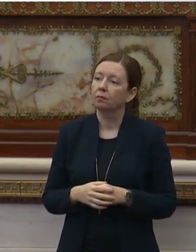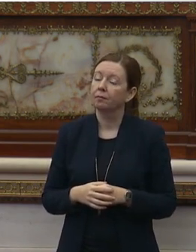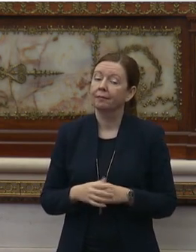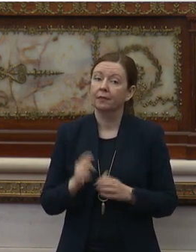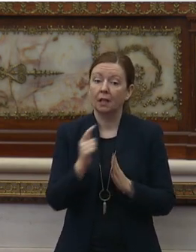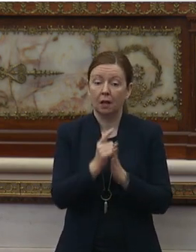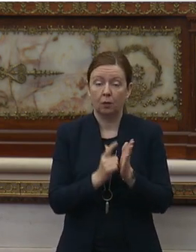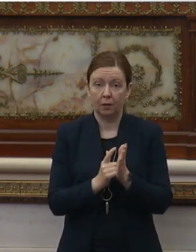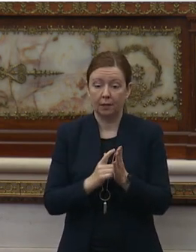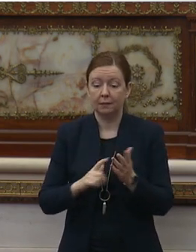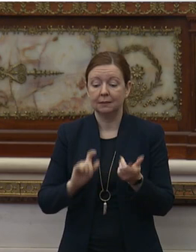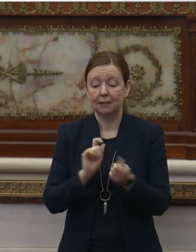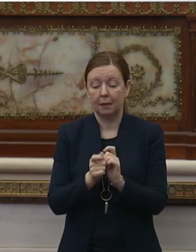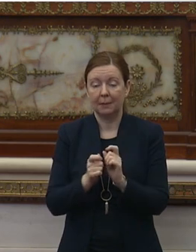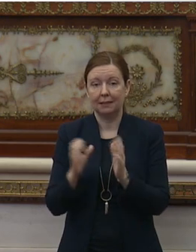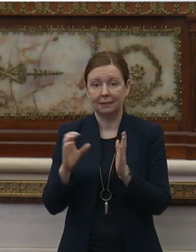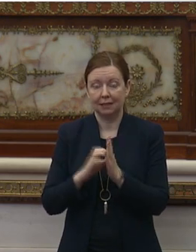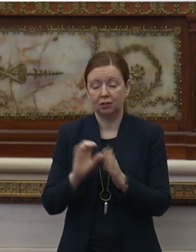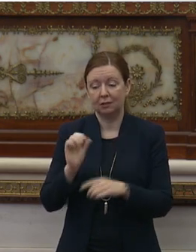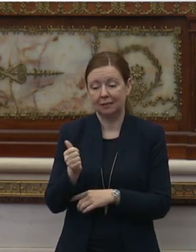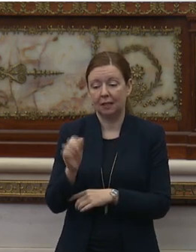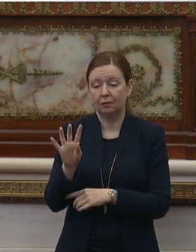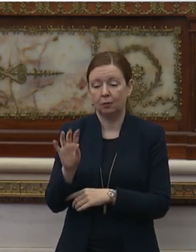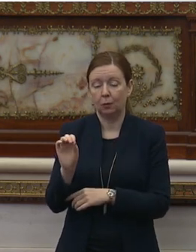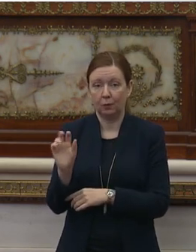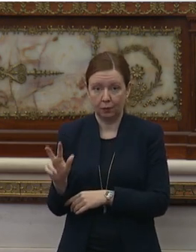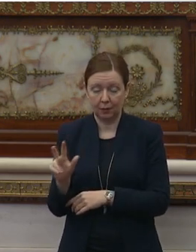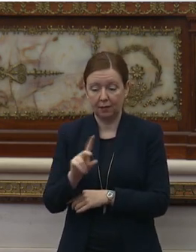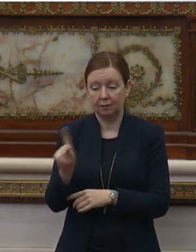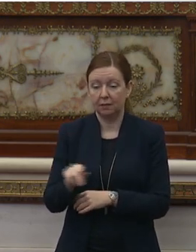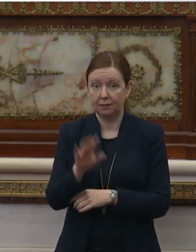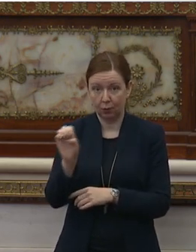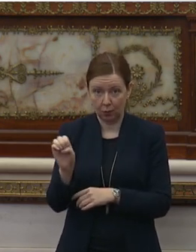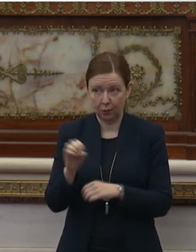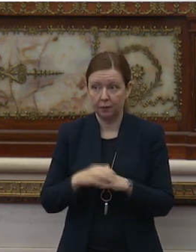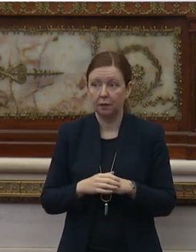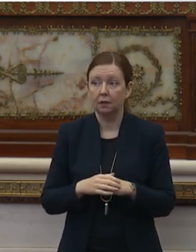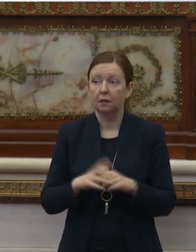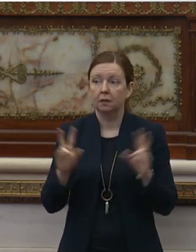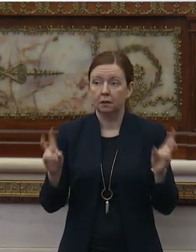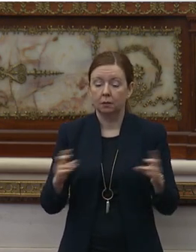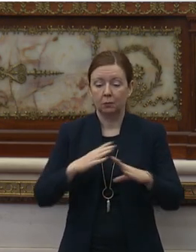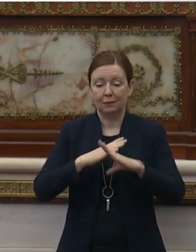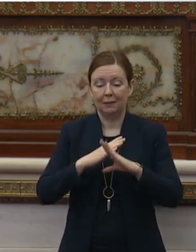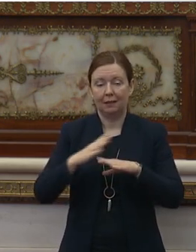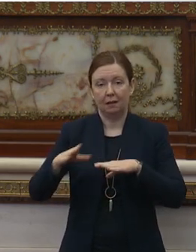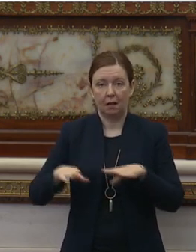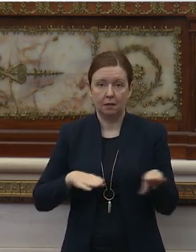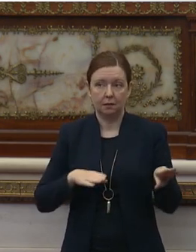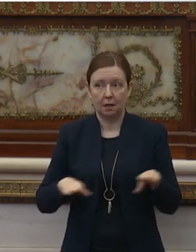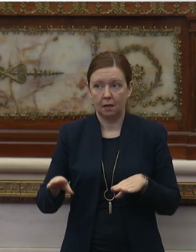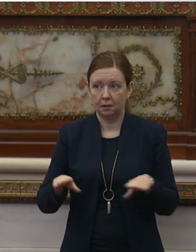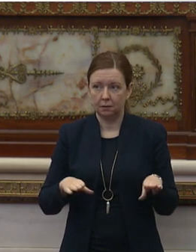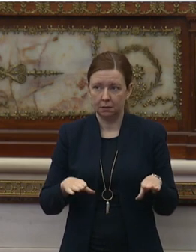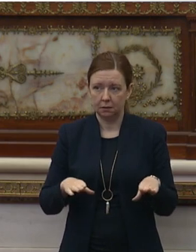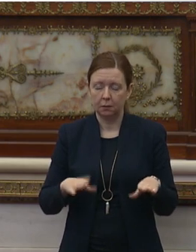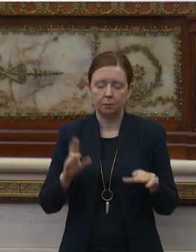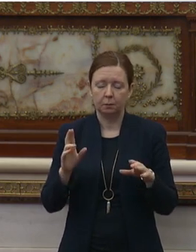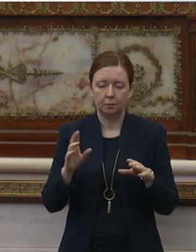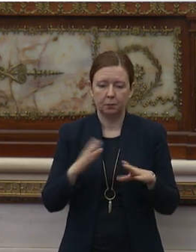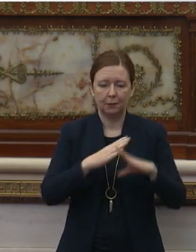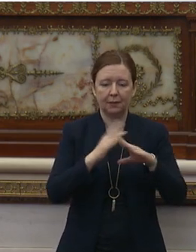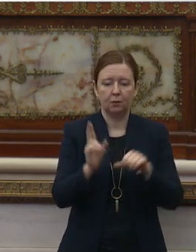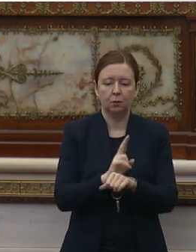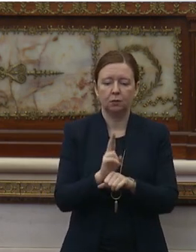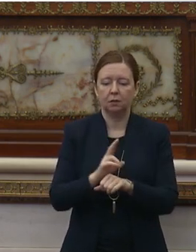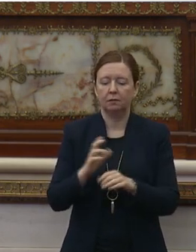200-392. An ordinance amending section 10403 of the Philadelphia Code entitled Prohibited Conduct by prohibiting the use of